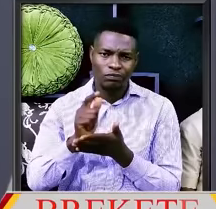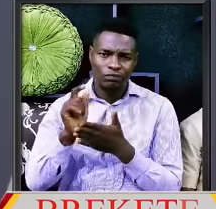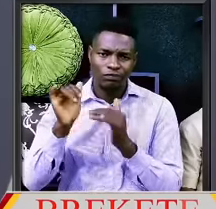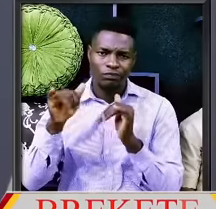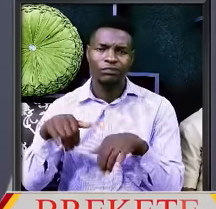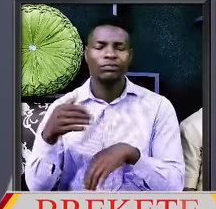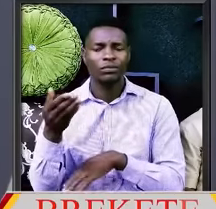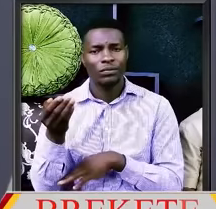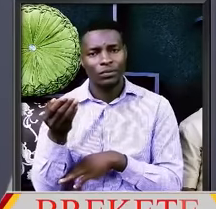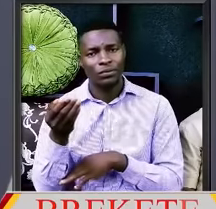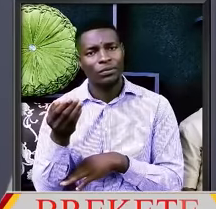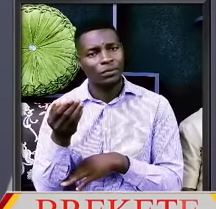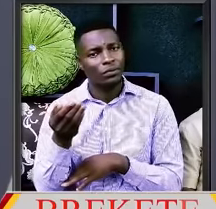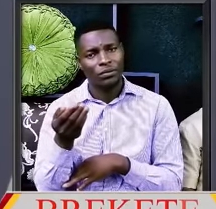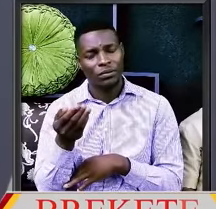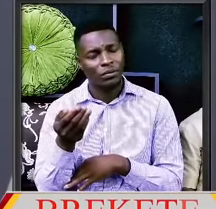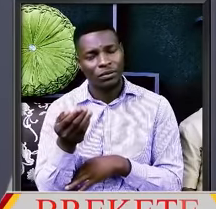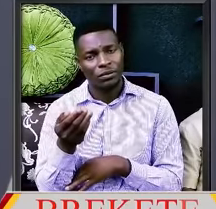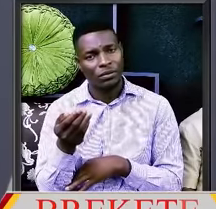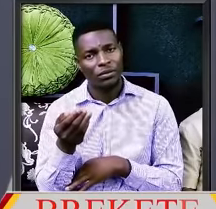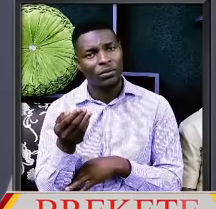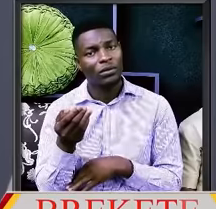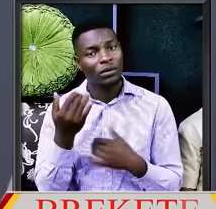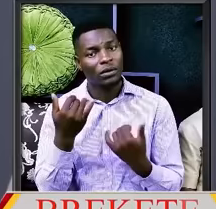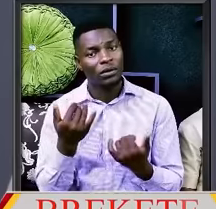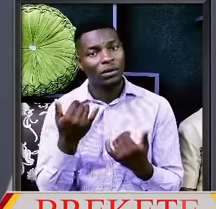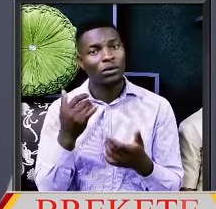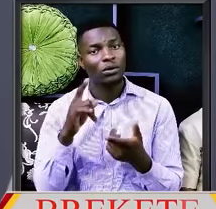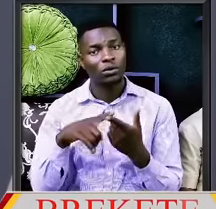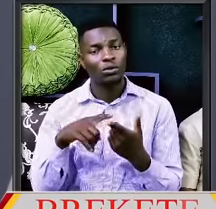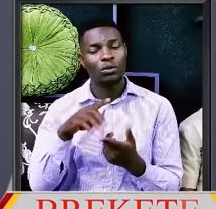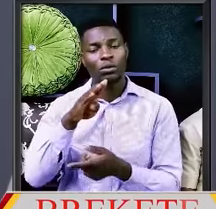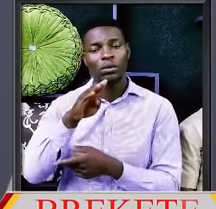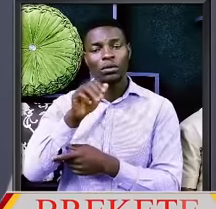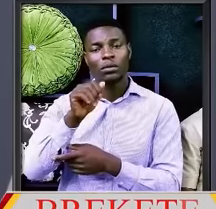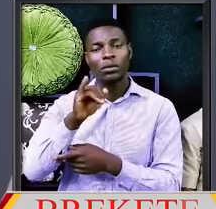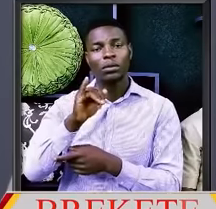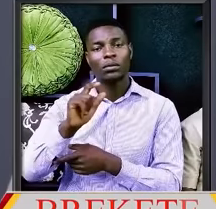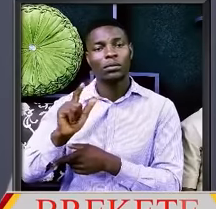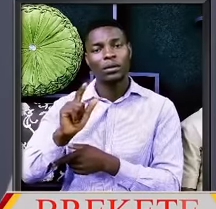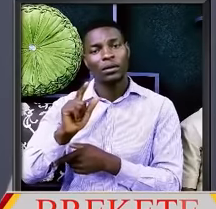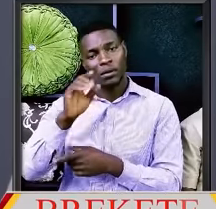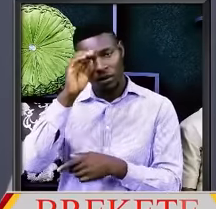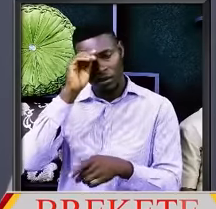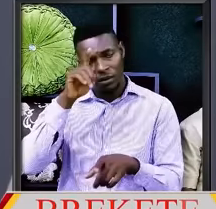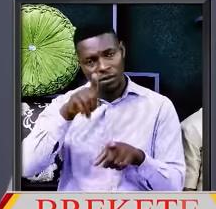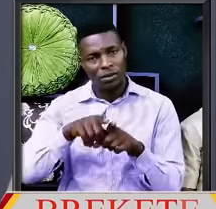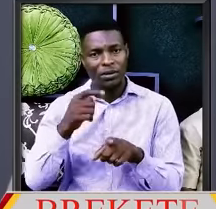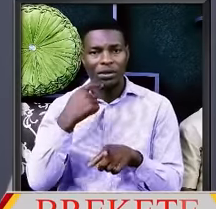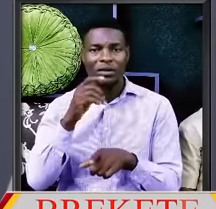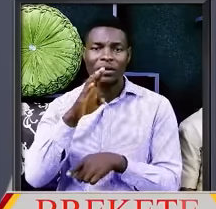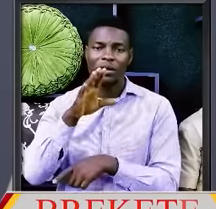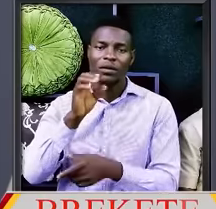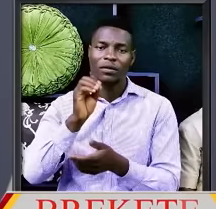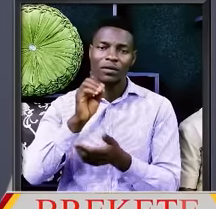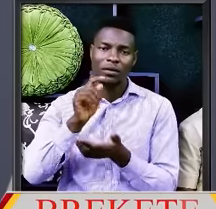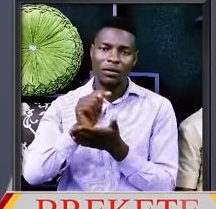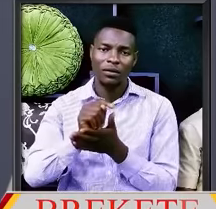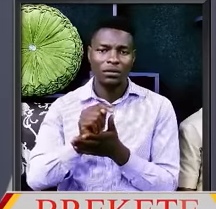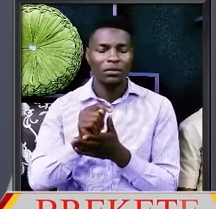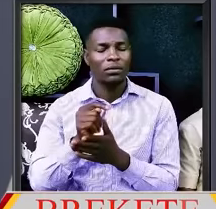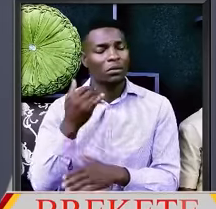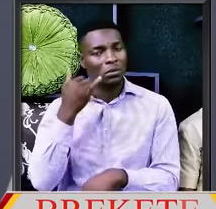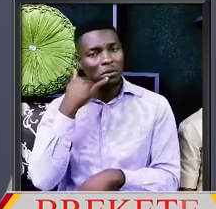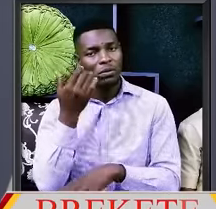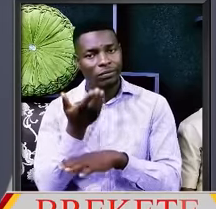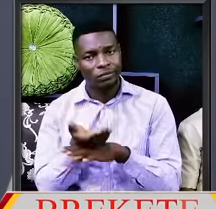bail now 50,000. To bail your brother 50,000. They say 50,000. Mm-hmm. We come the beg